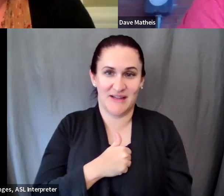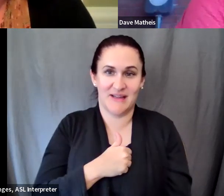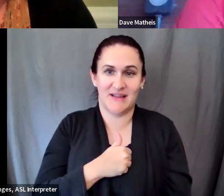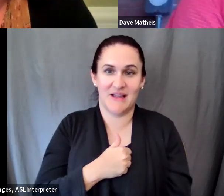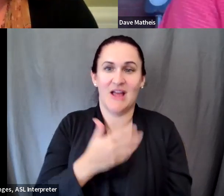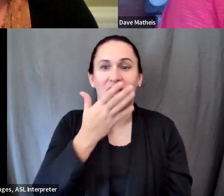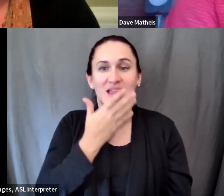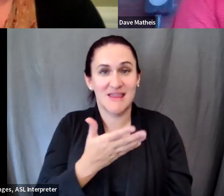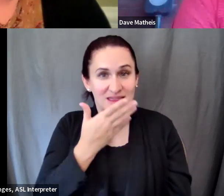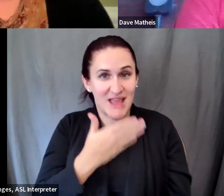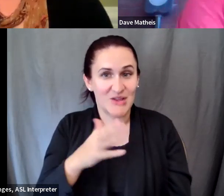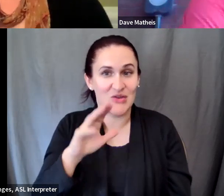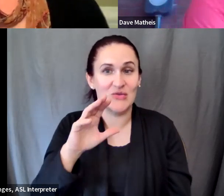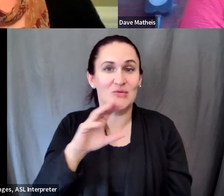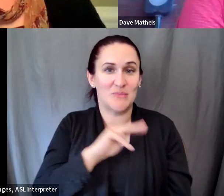Thanks, Michelle.